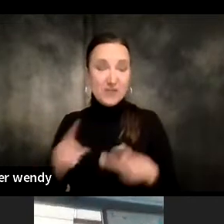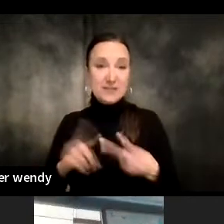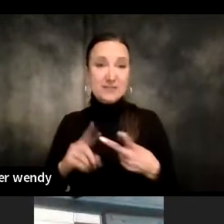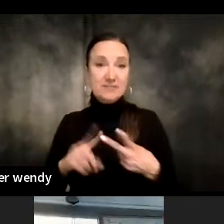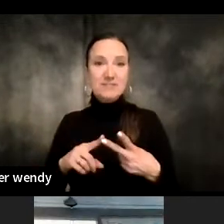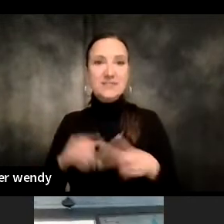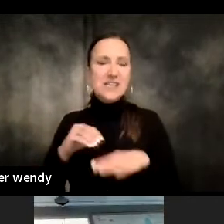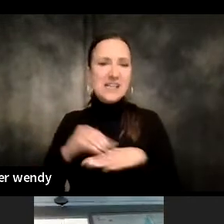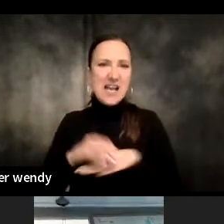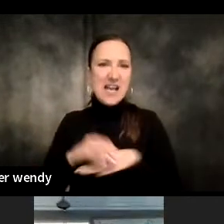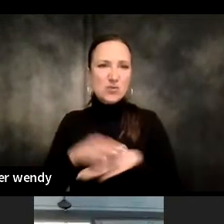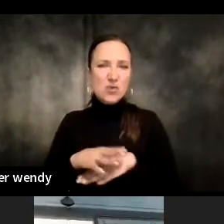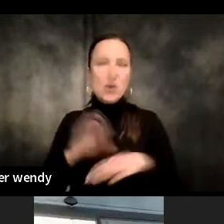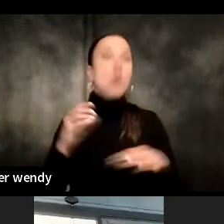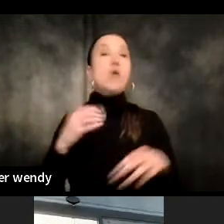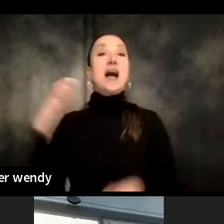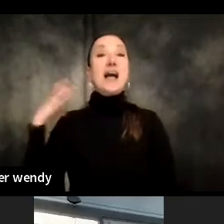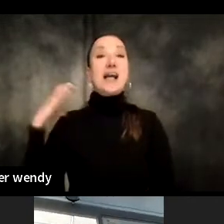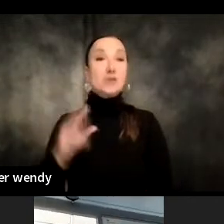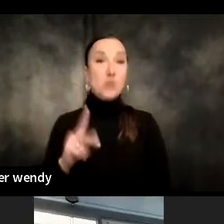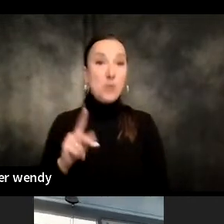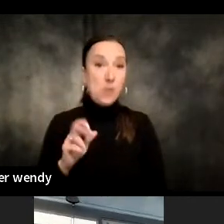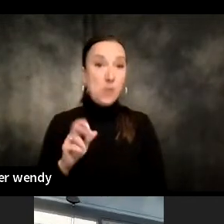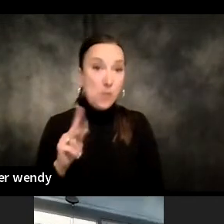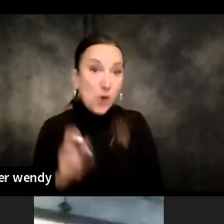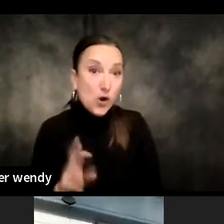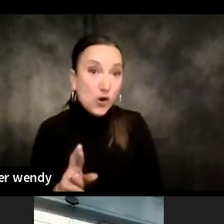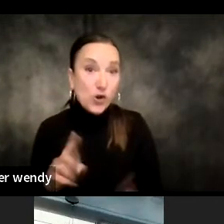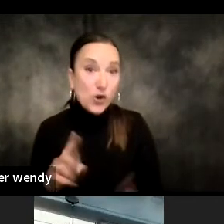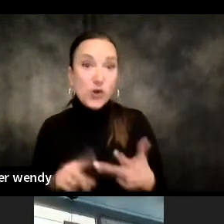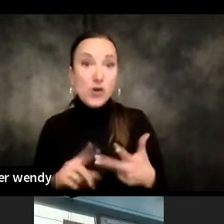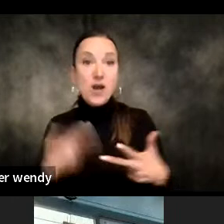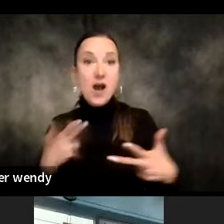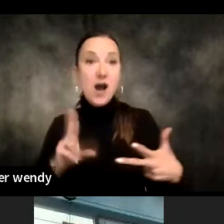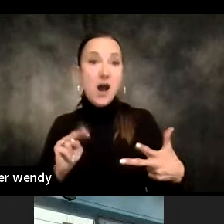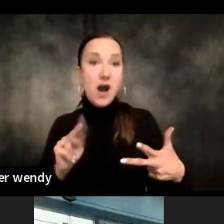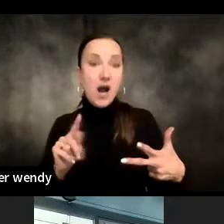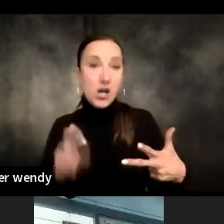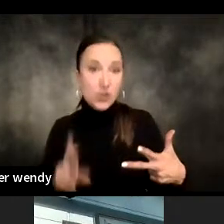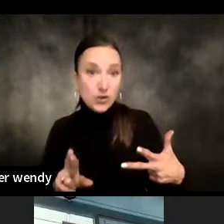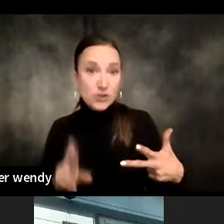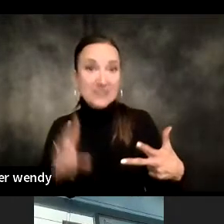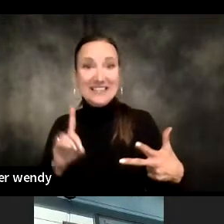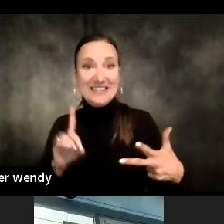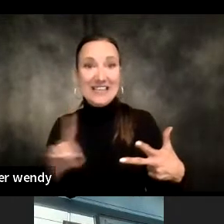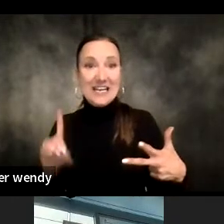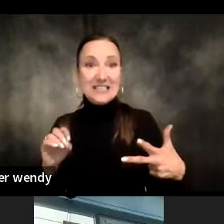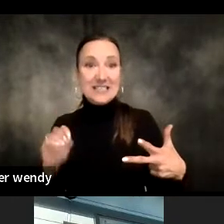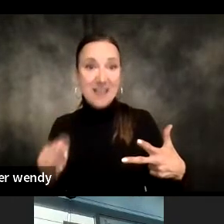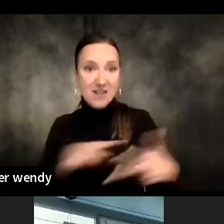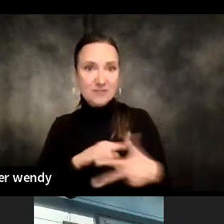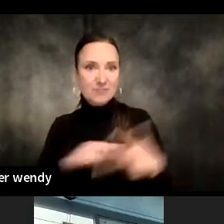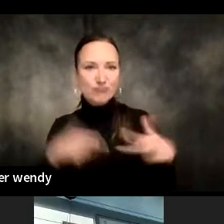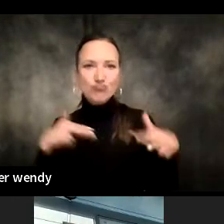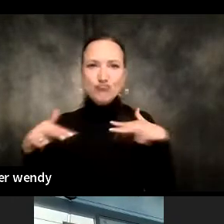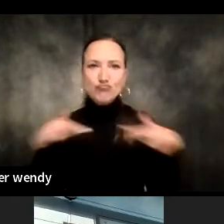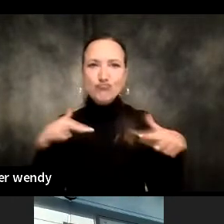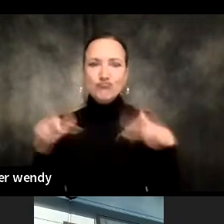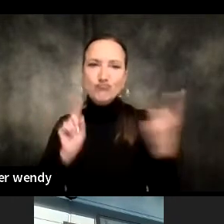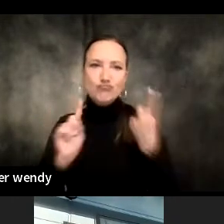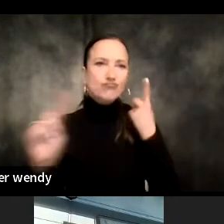from Councilmember Parker's office, and Mr. Hunter from DDOT. We walked